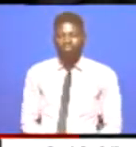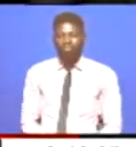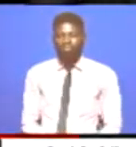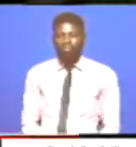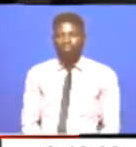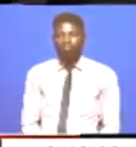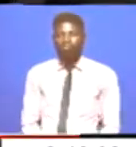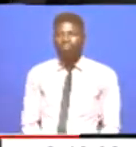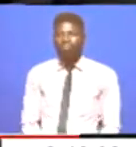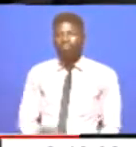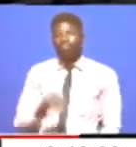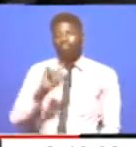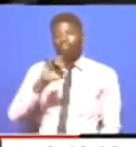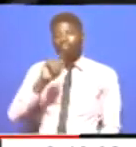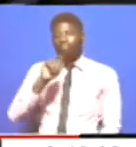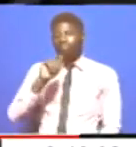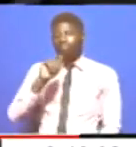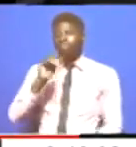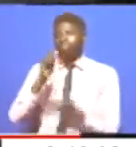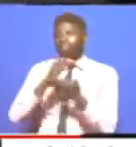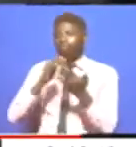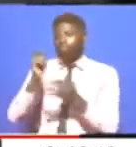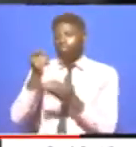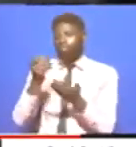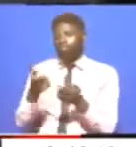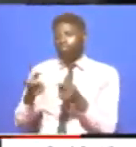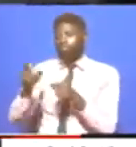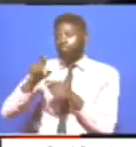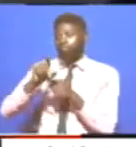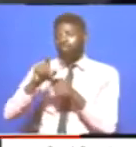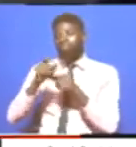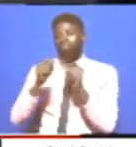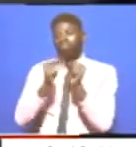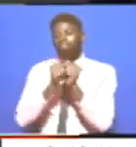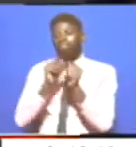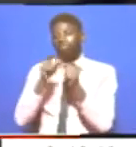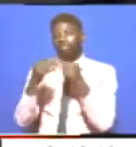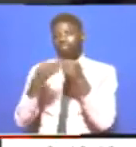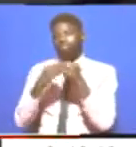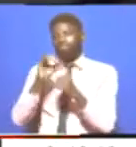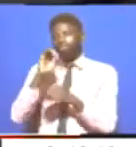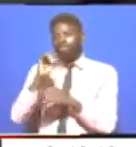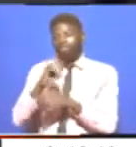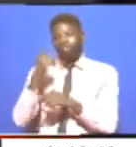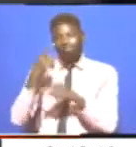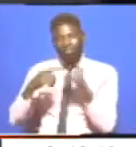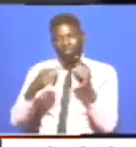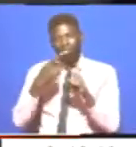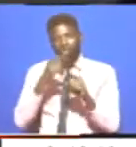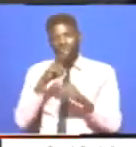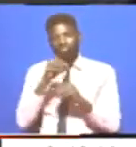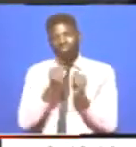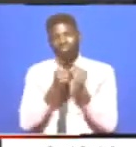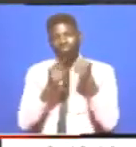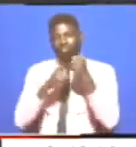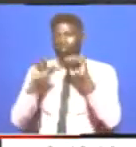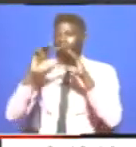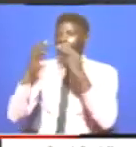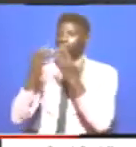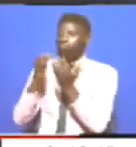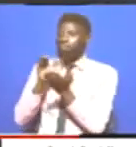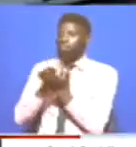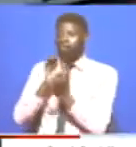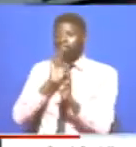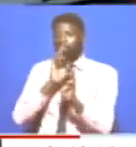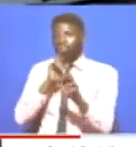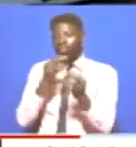Kenya's ICT sector has grown by an average of 10.8% annually since 2016, according to the World Bank. The sector now accounts